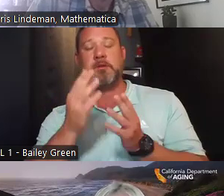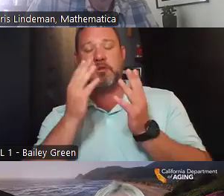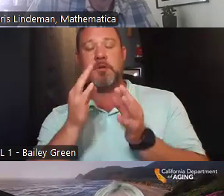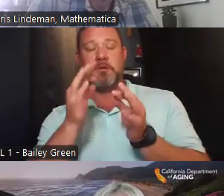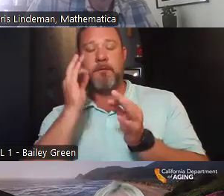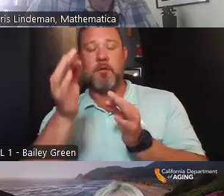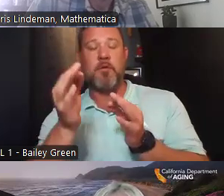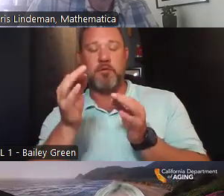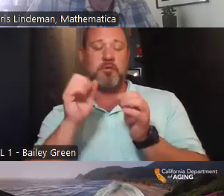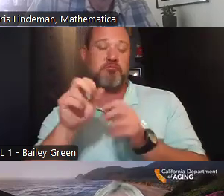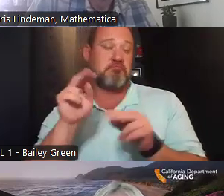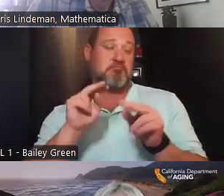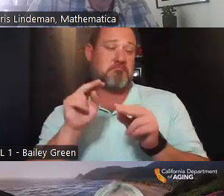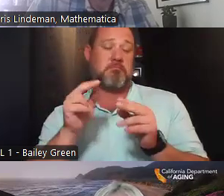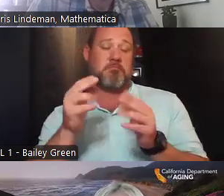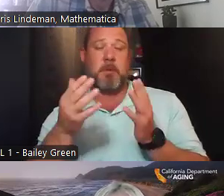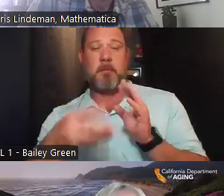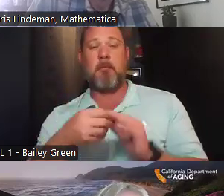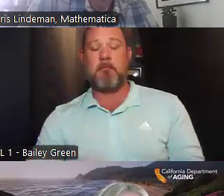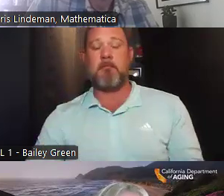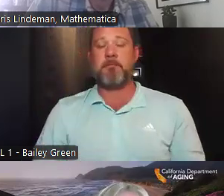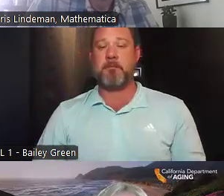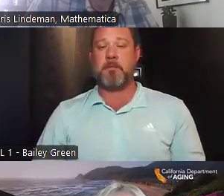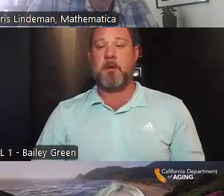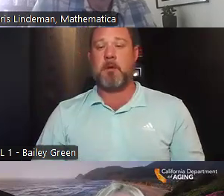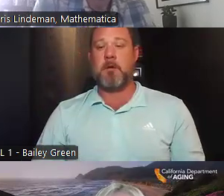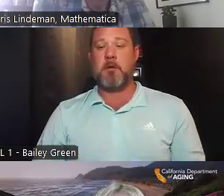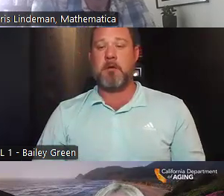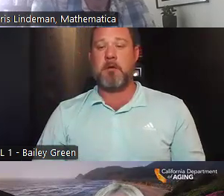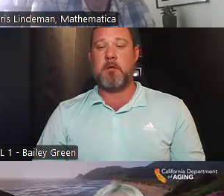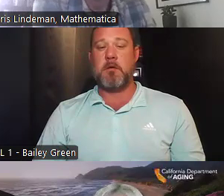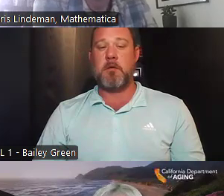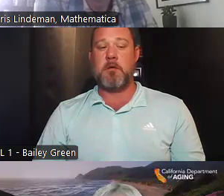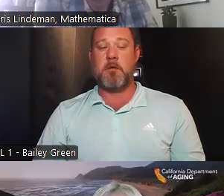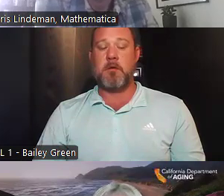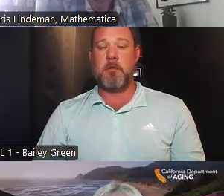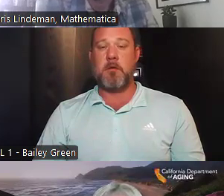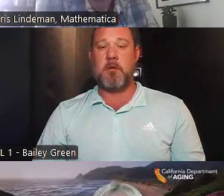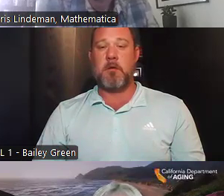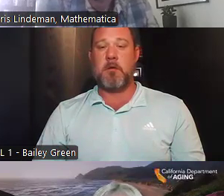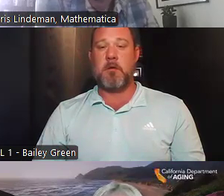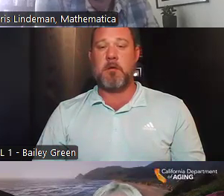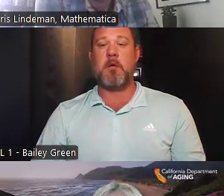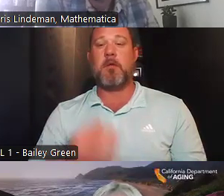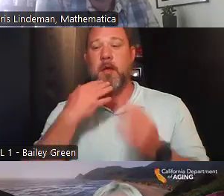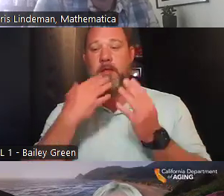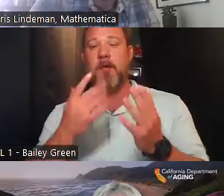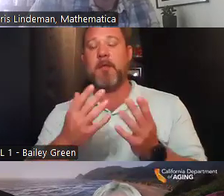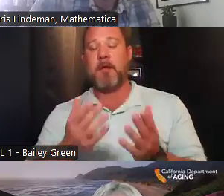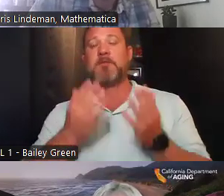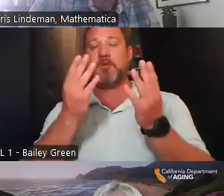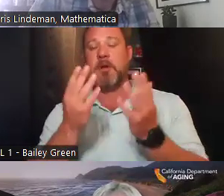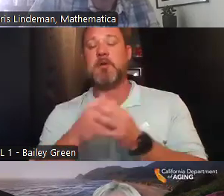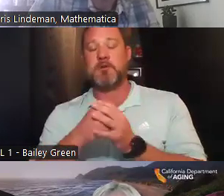could be looked at as maybe being added. Maren, thank you so much for that suggestion. I